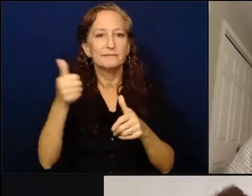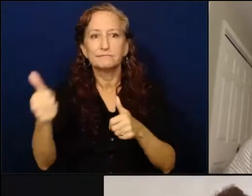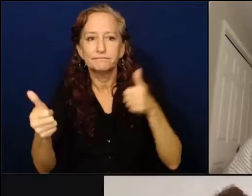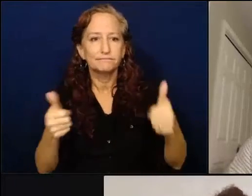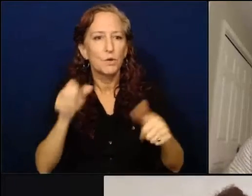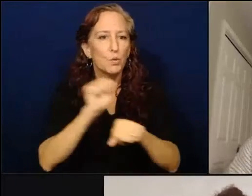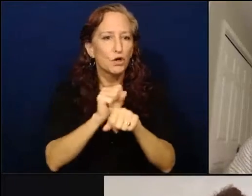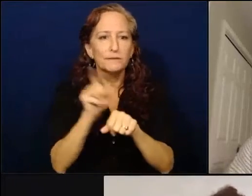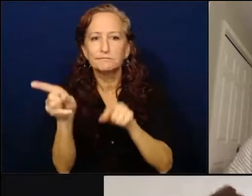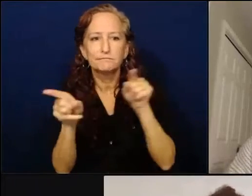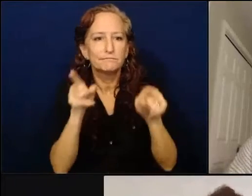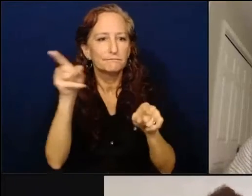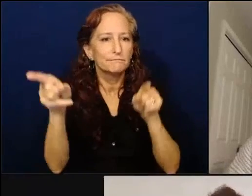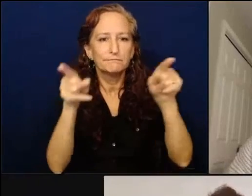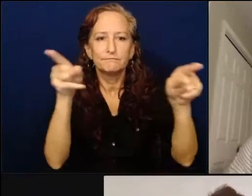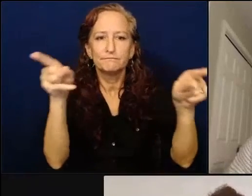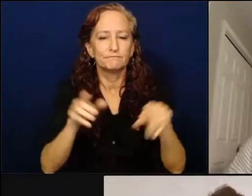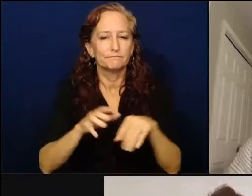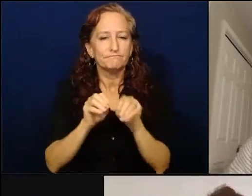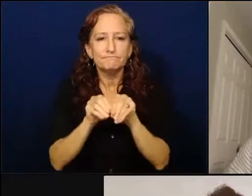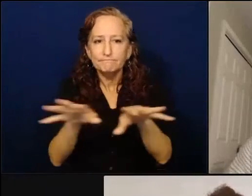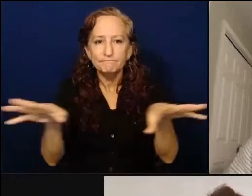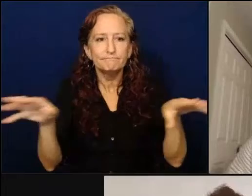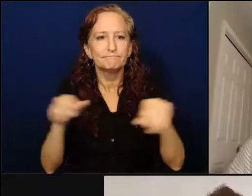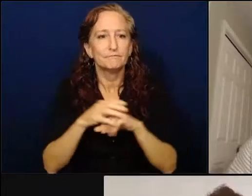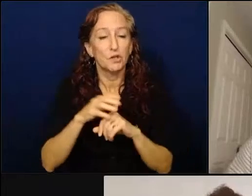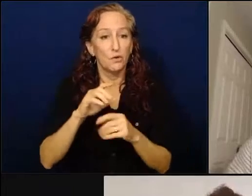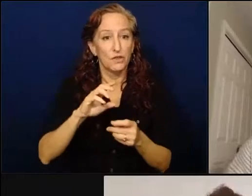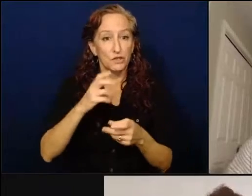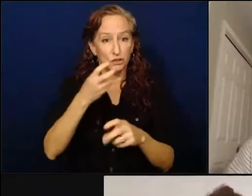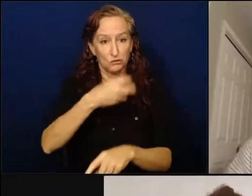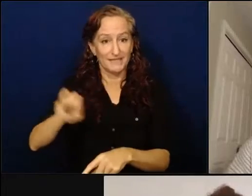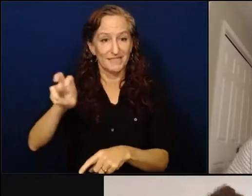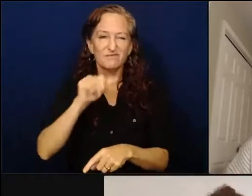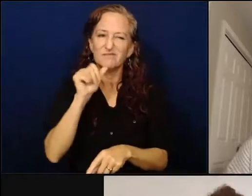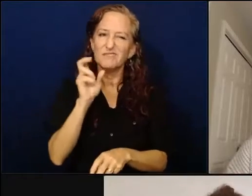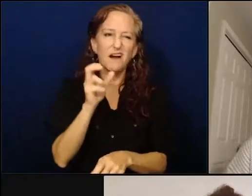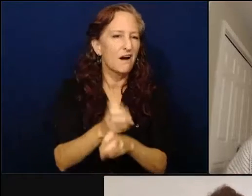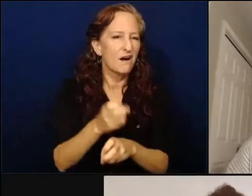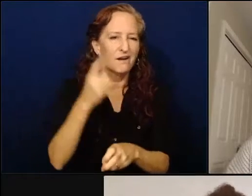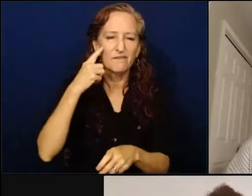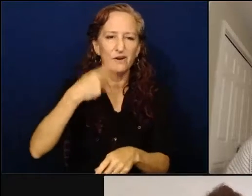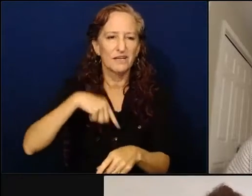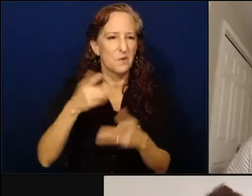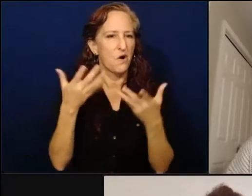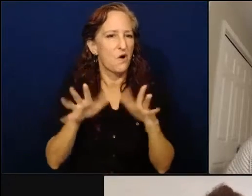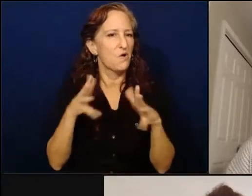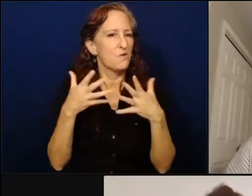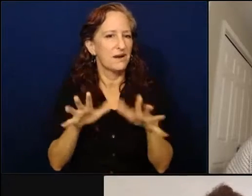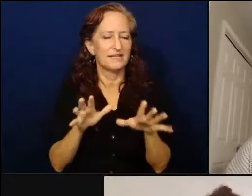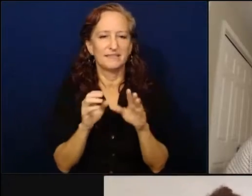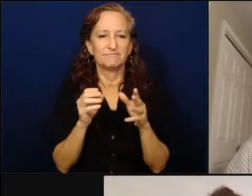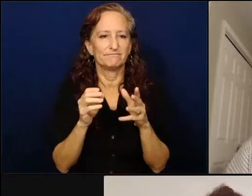for this, and it wasn't that hard of a transition to really, take the team completely